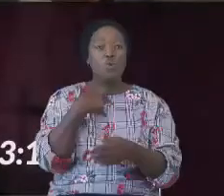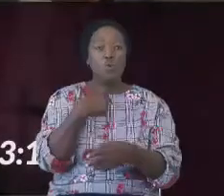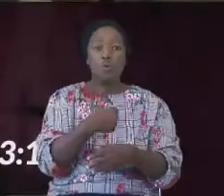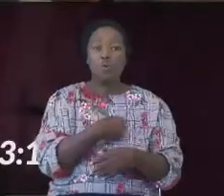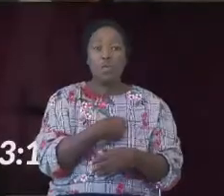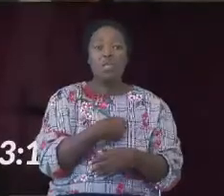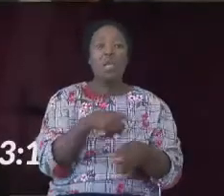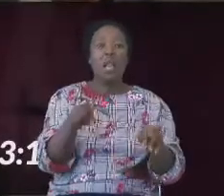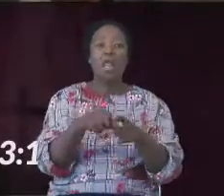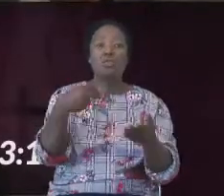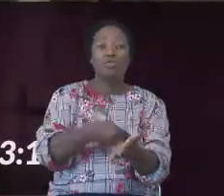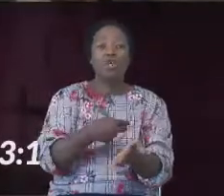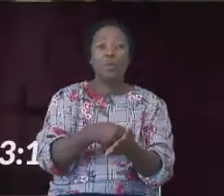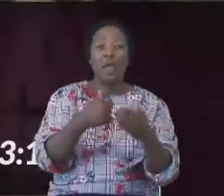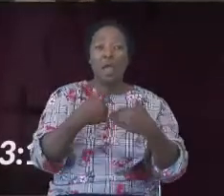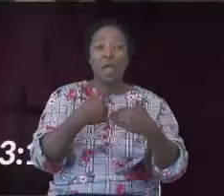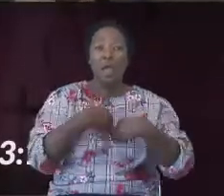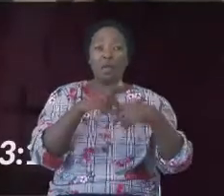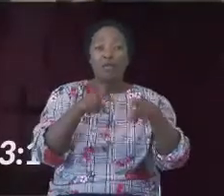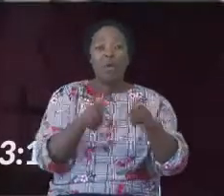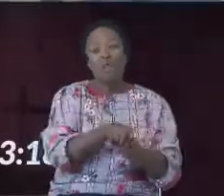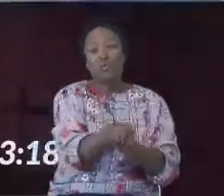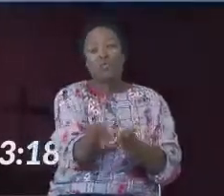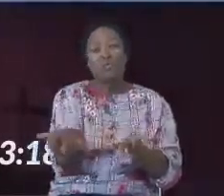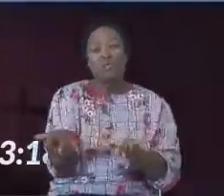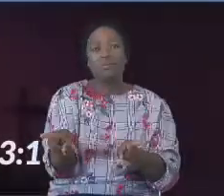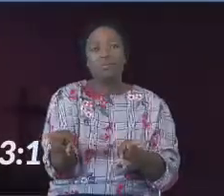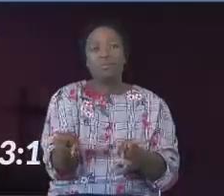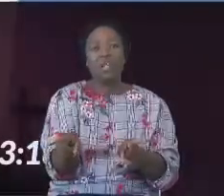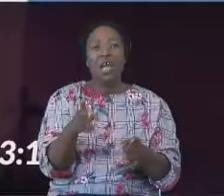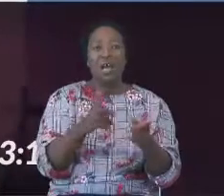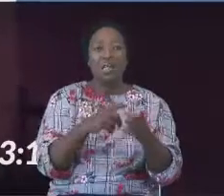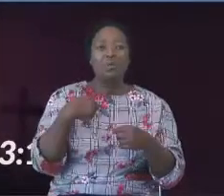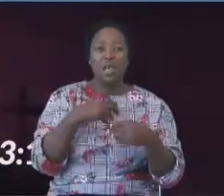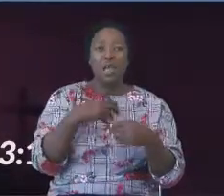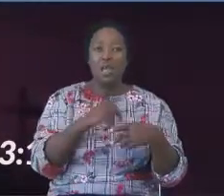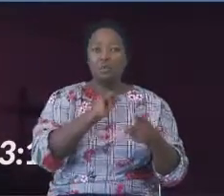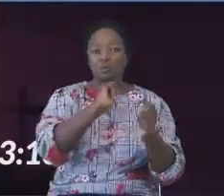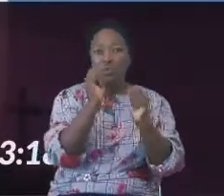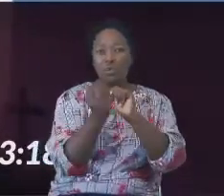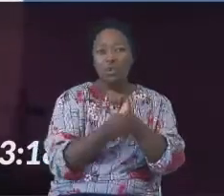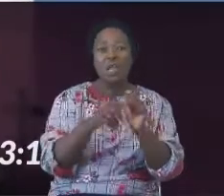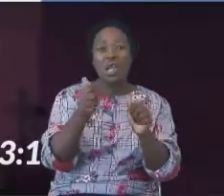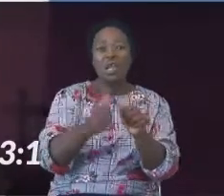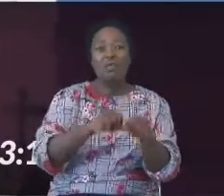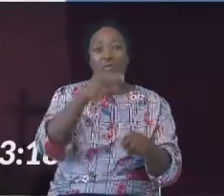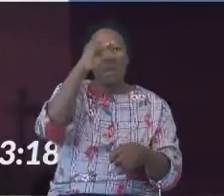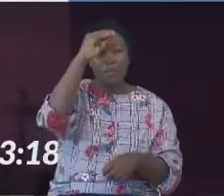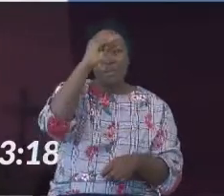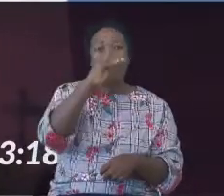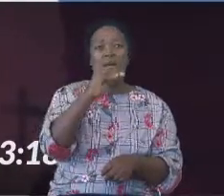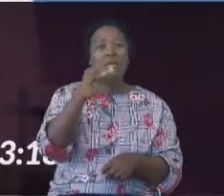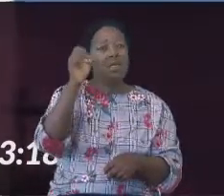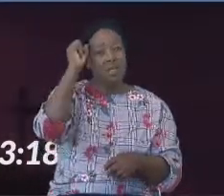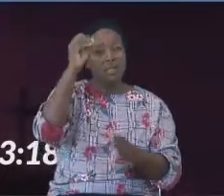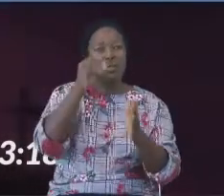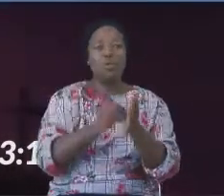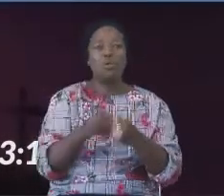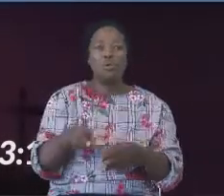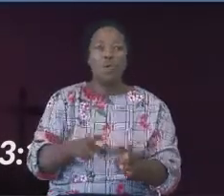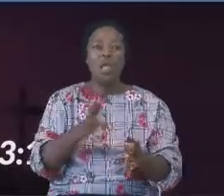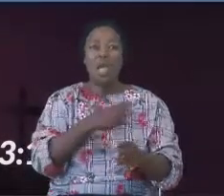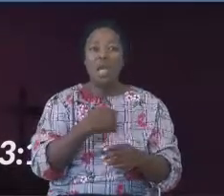chapter 53 verse 6, it says, all we like sheep have gone astray, and